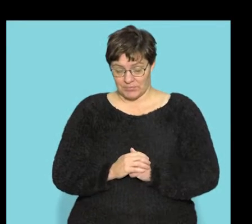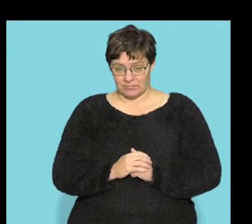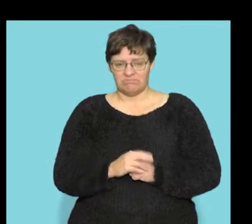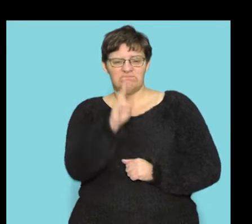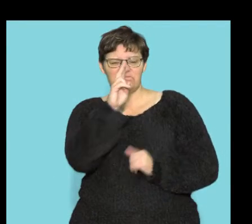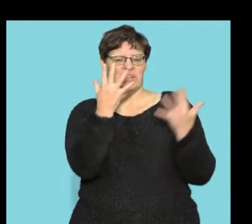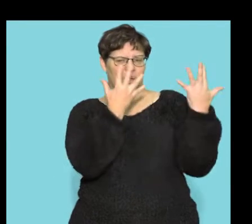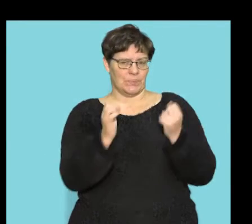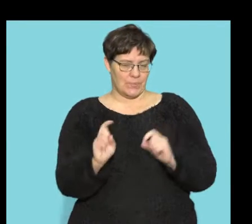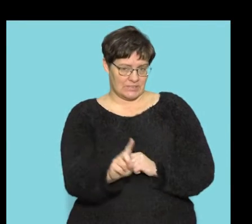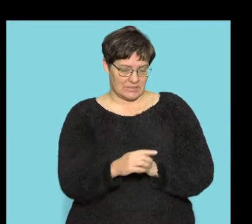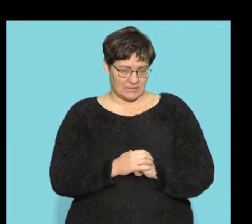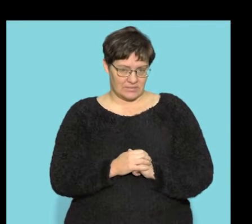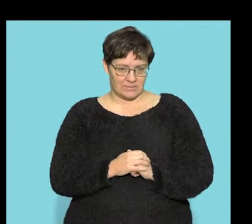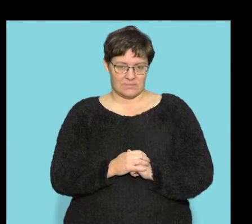my calculation here.